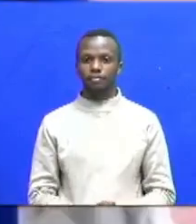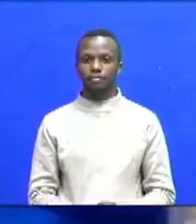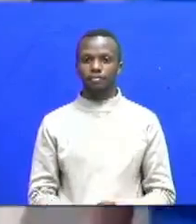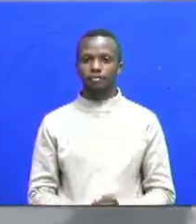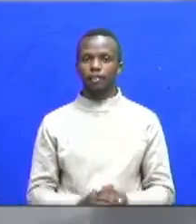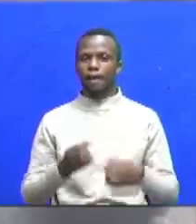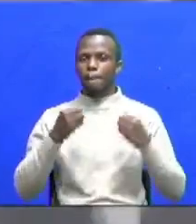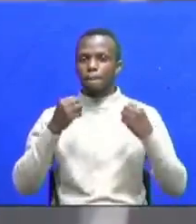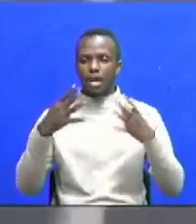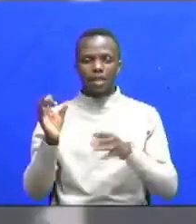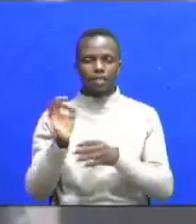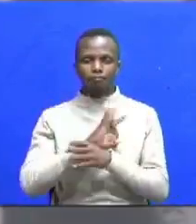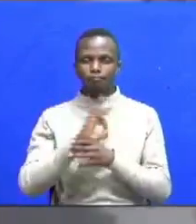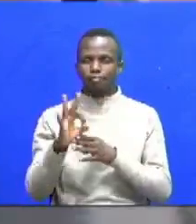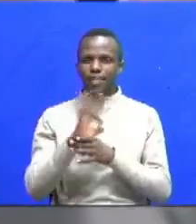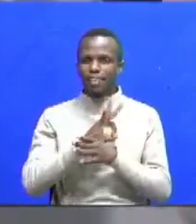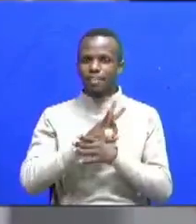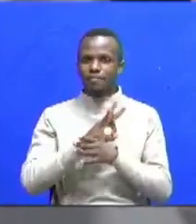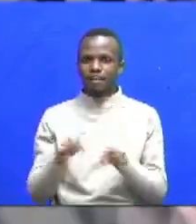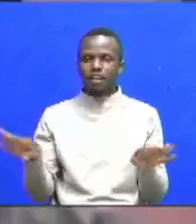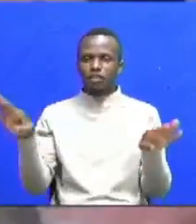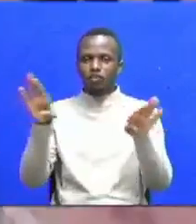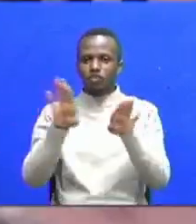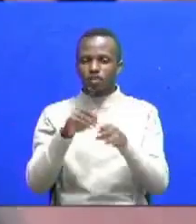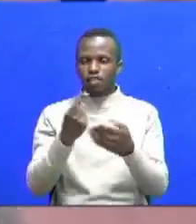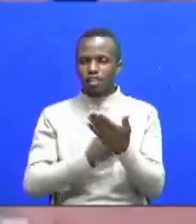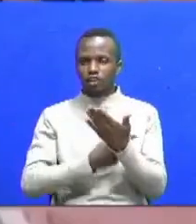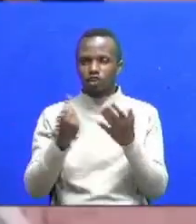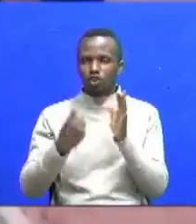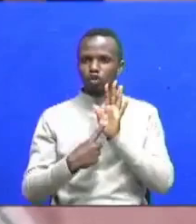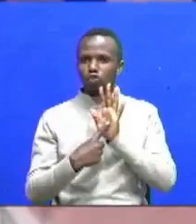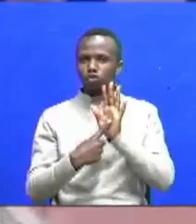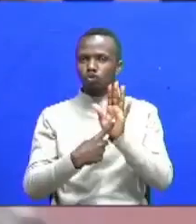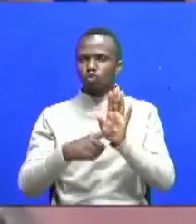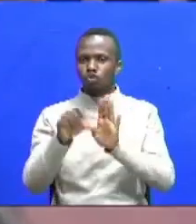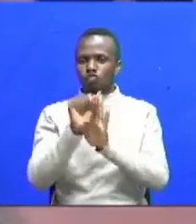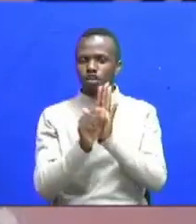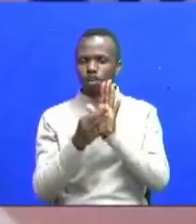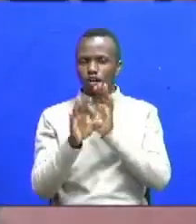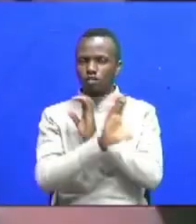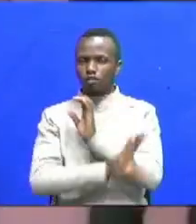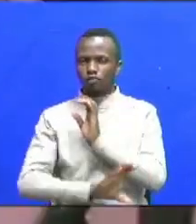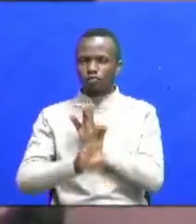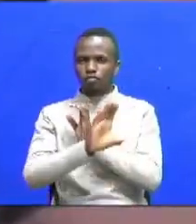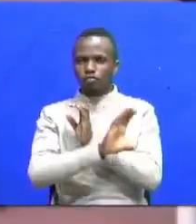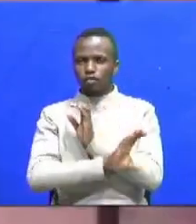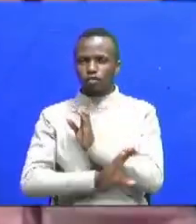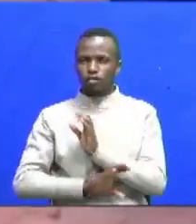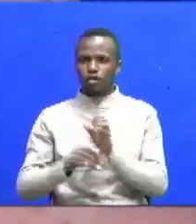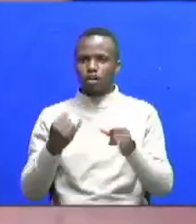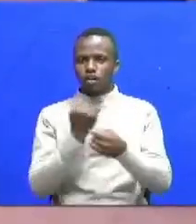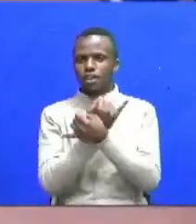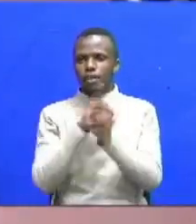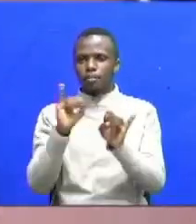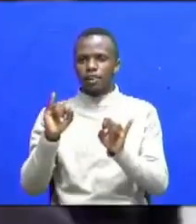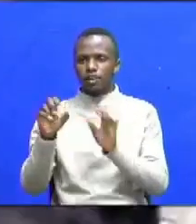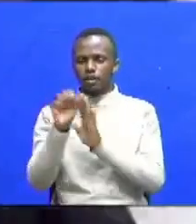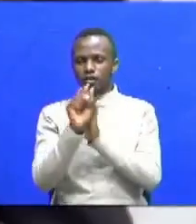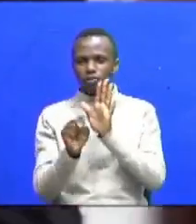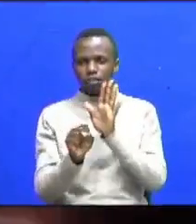Many of the events that have transpired this week have exposed the state of the country vis-a-vis the independence of our state